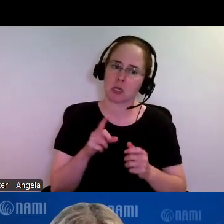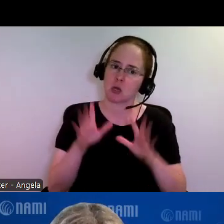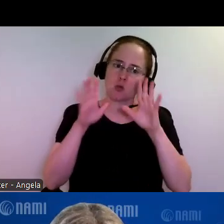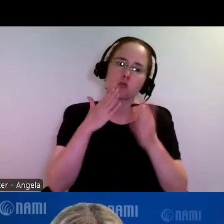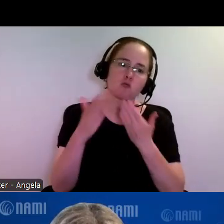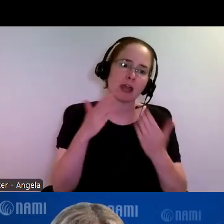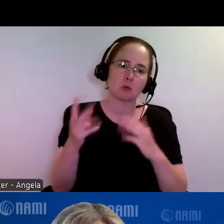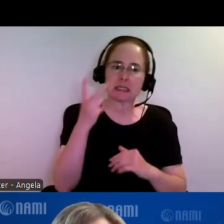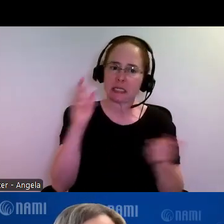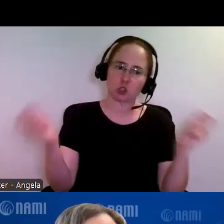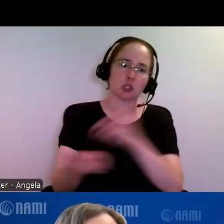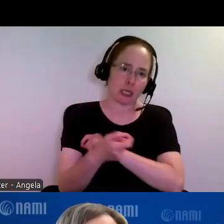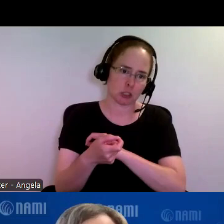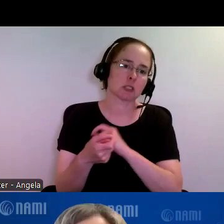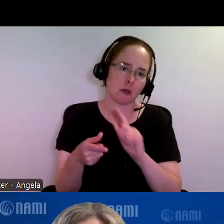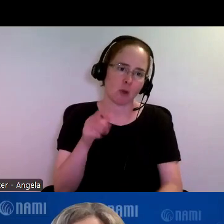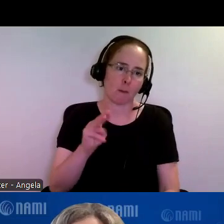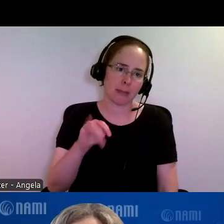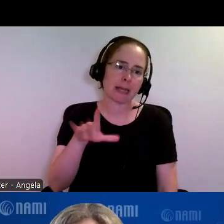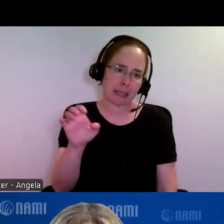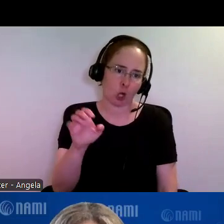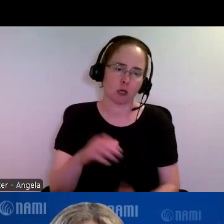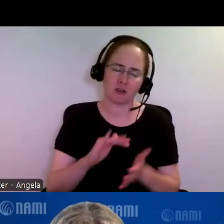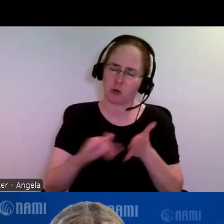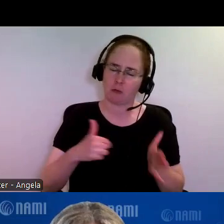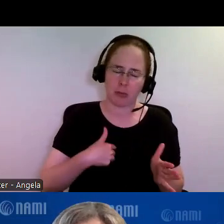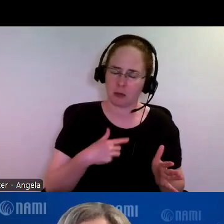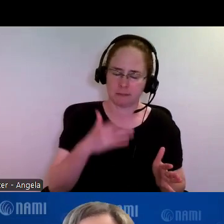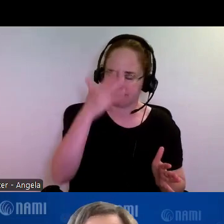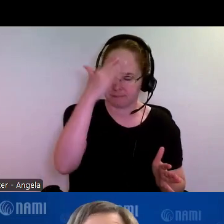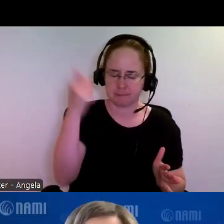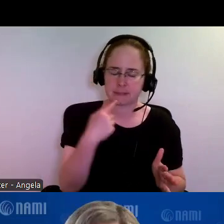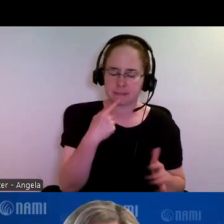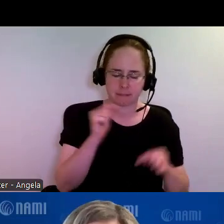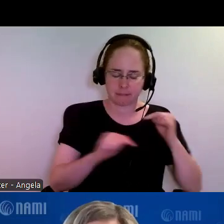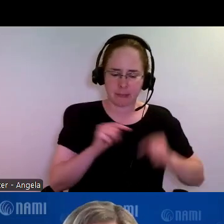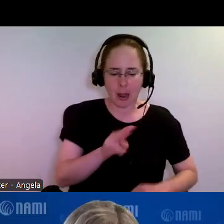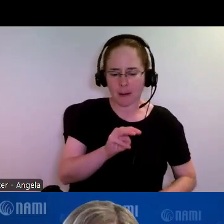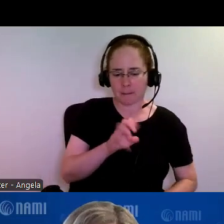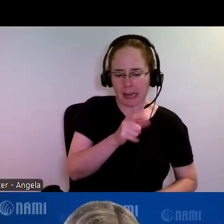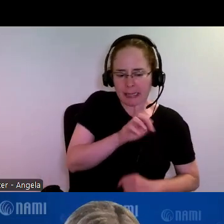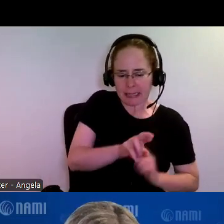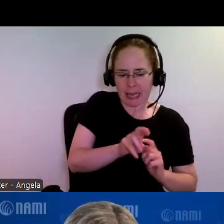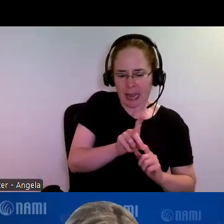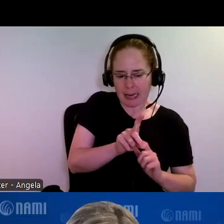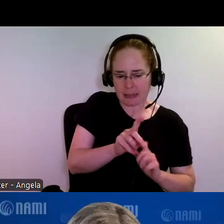changes within Medicare. Forgive me that I neglected to mention, thinking back to Medicaid, which is the state federal